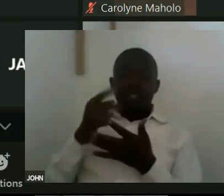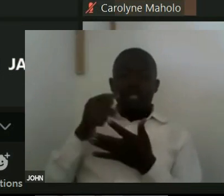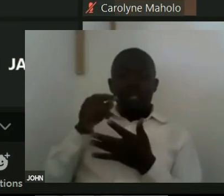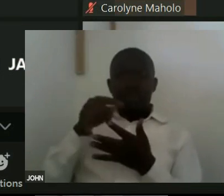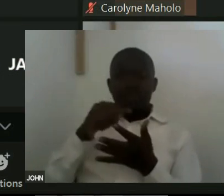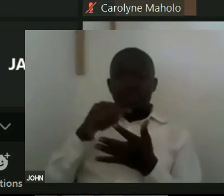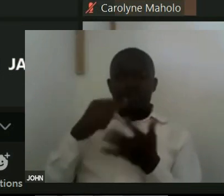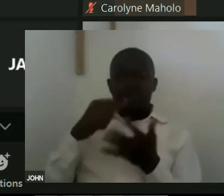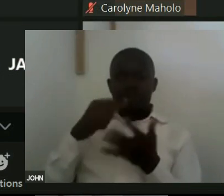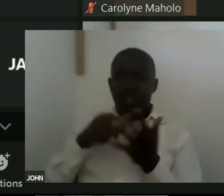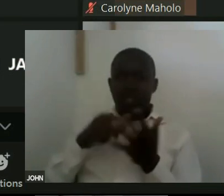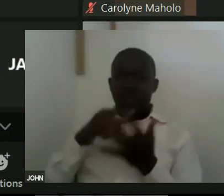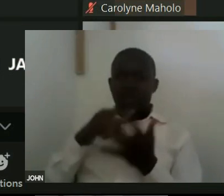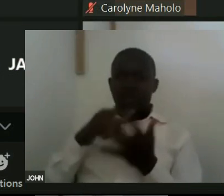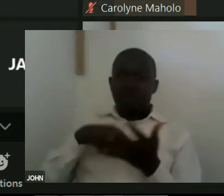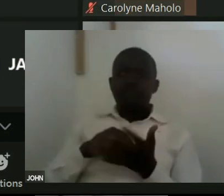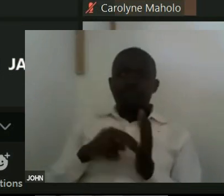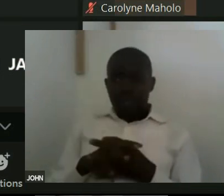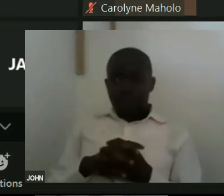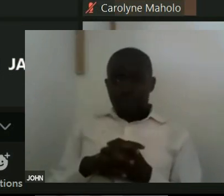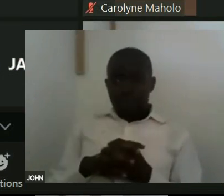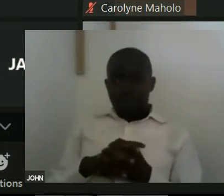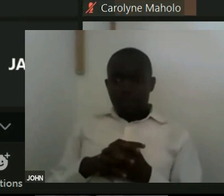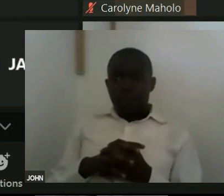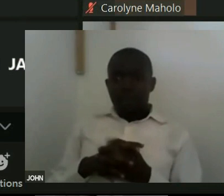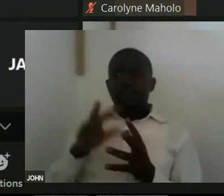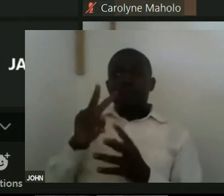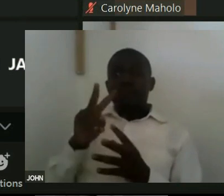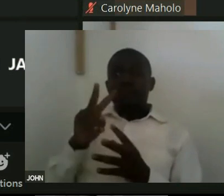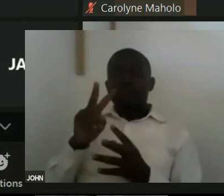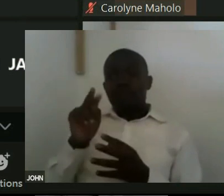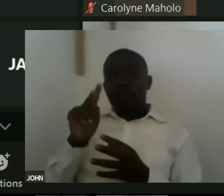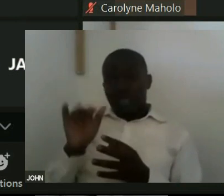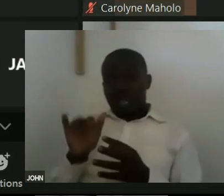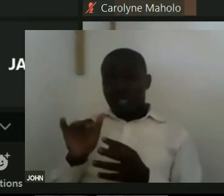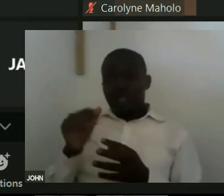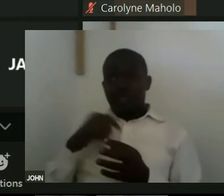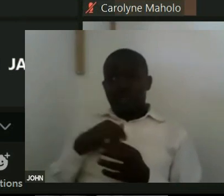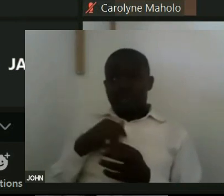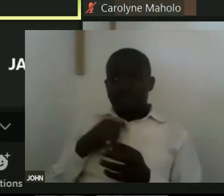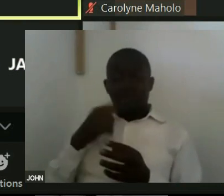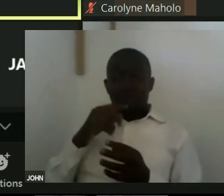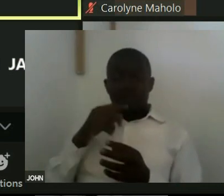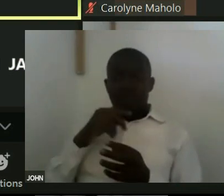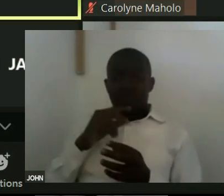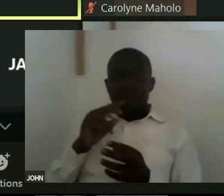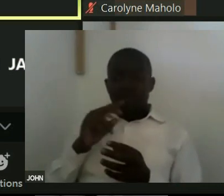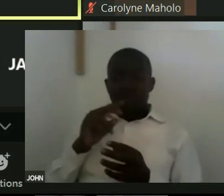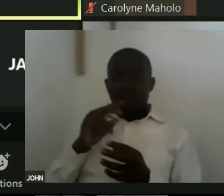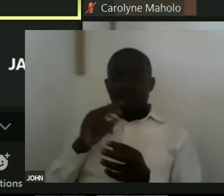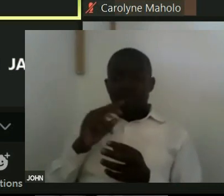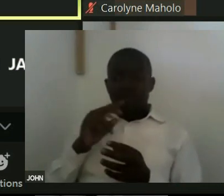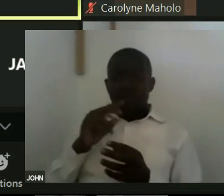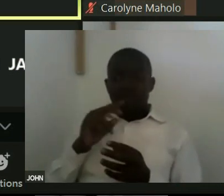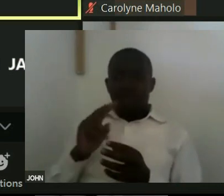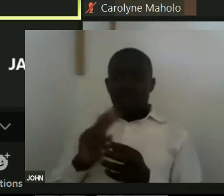No worries. I'm just trying to. I'm trying to. I want to add my 2 bit. Yes. To see it from the